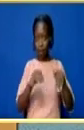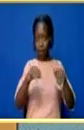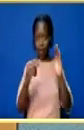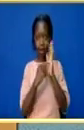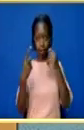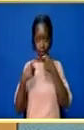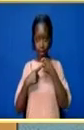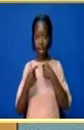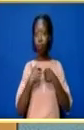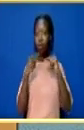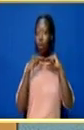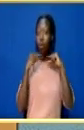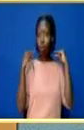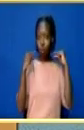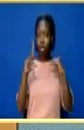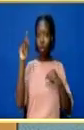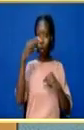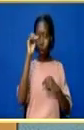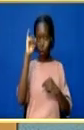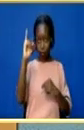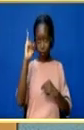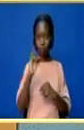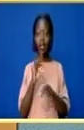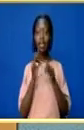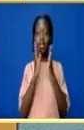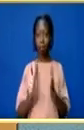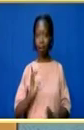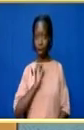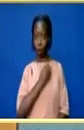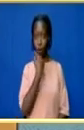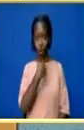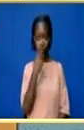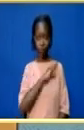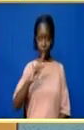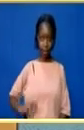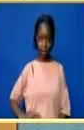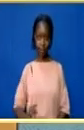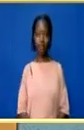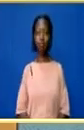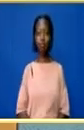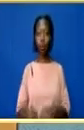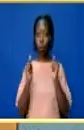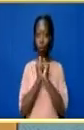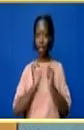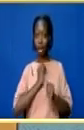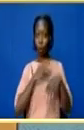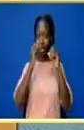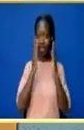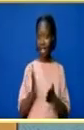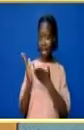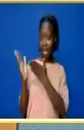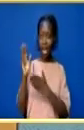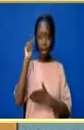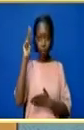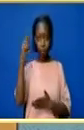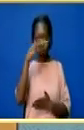6. I am your host, Wangoi Ndirango. Our sign interpreter is Velma Akinyi and our teacher is Mr.